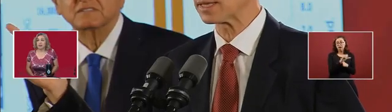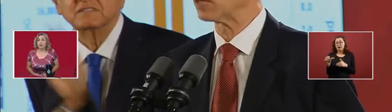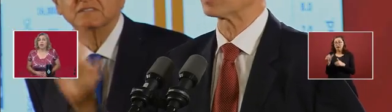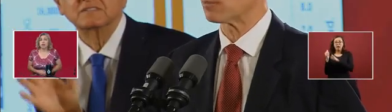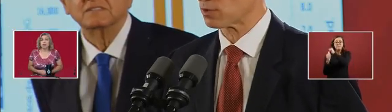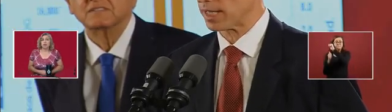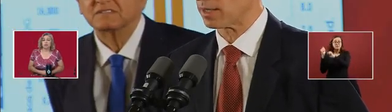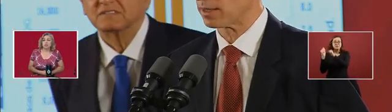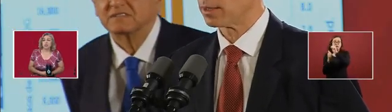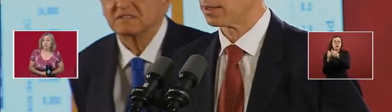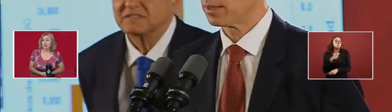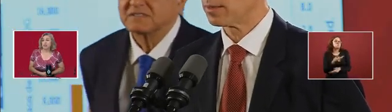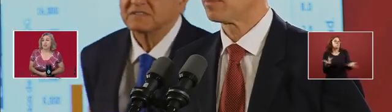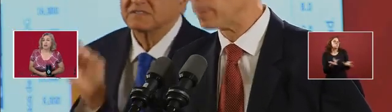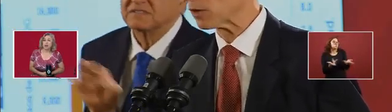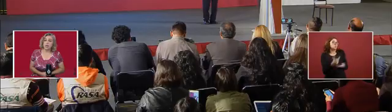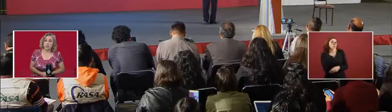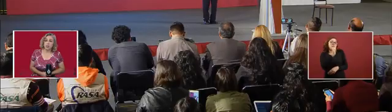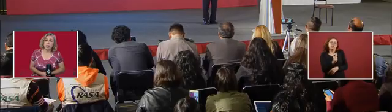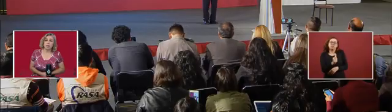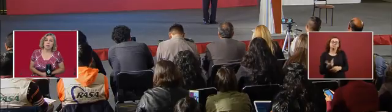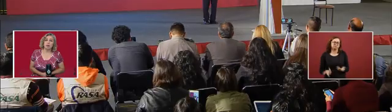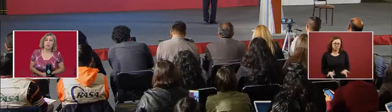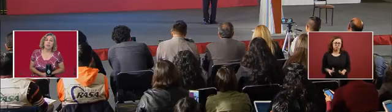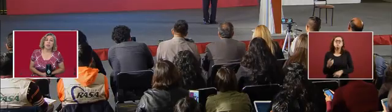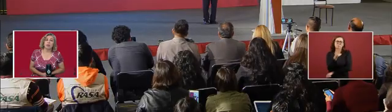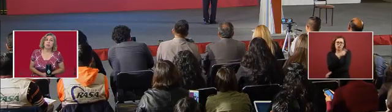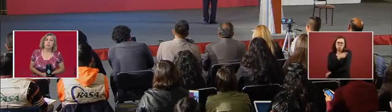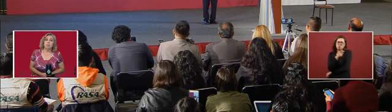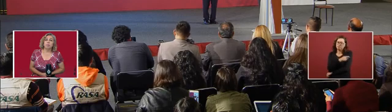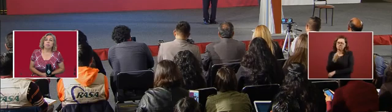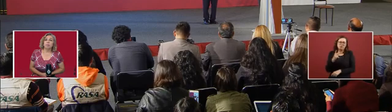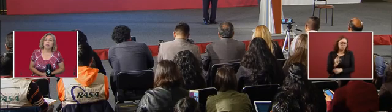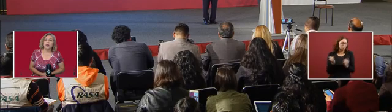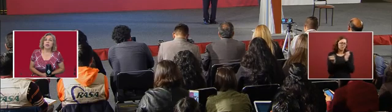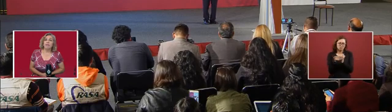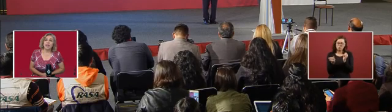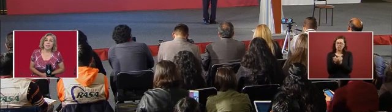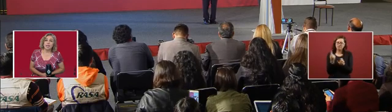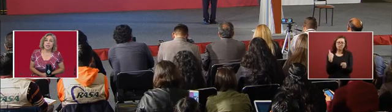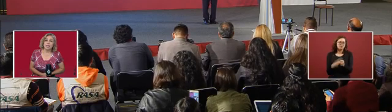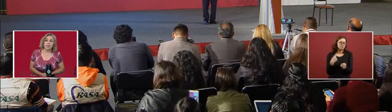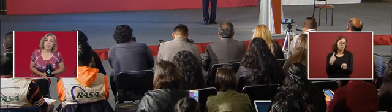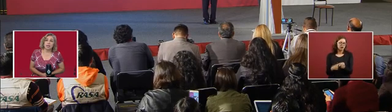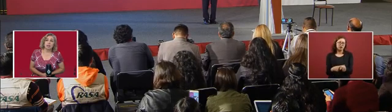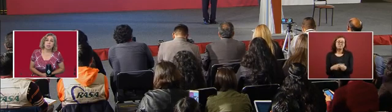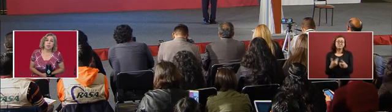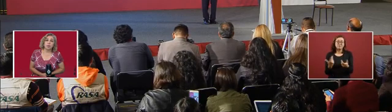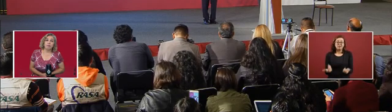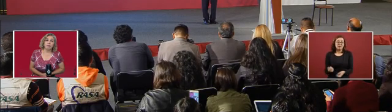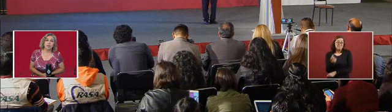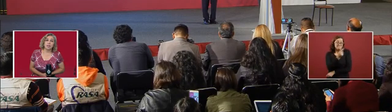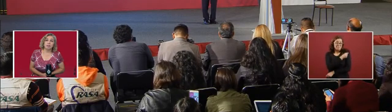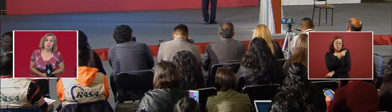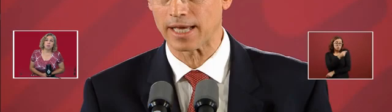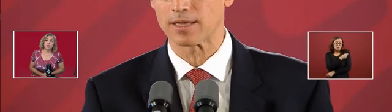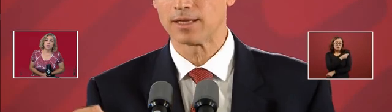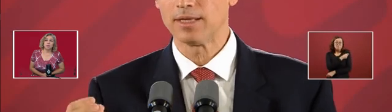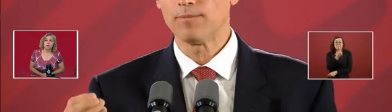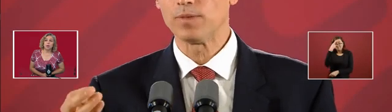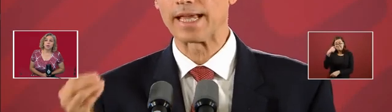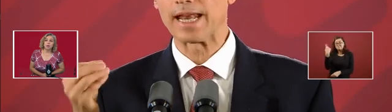prevent that it circulates. But in October, we usually see it start. And if it goes up too fast